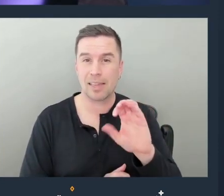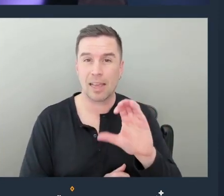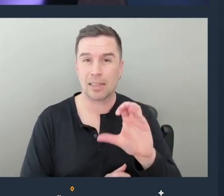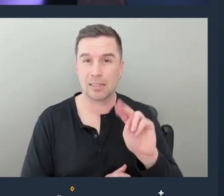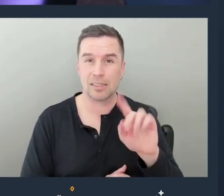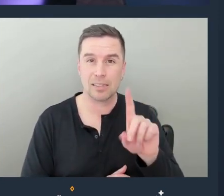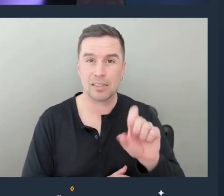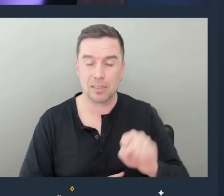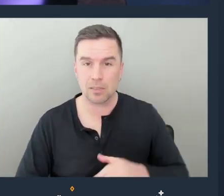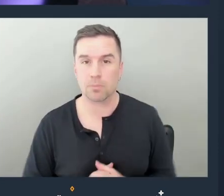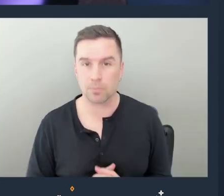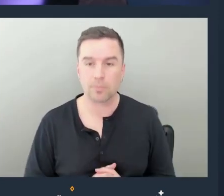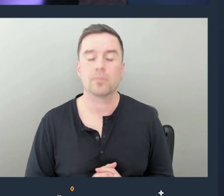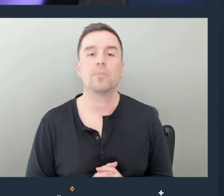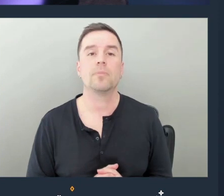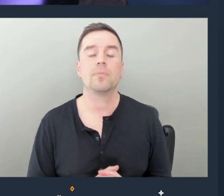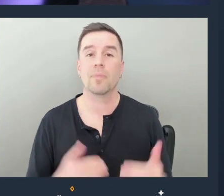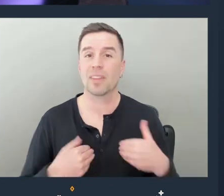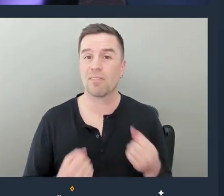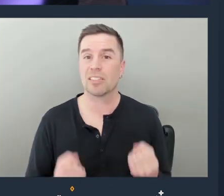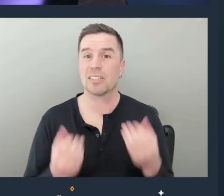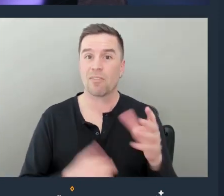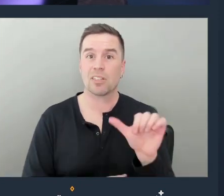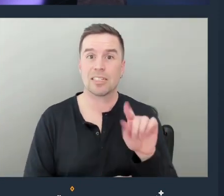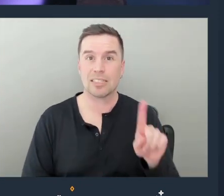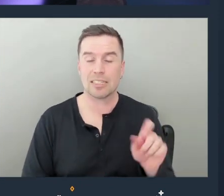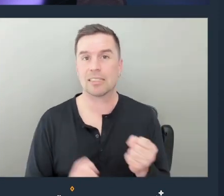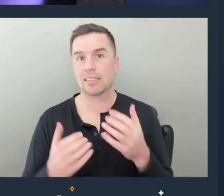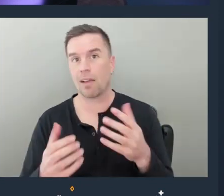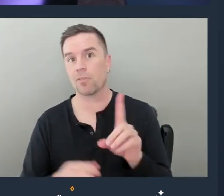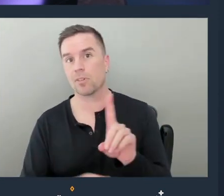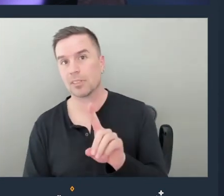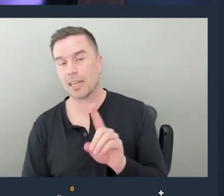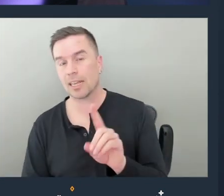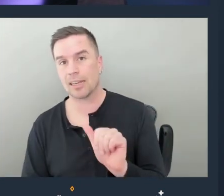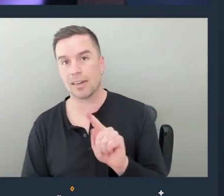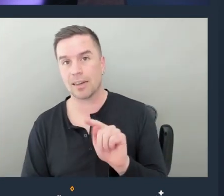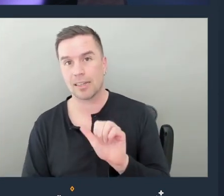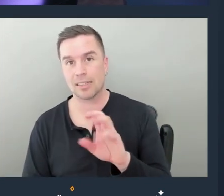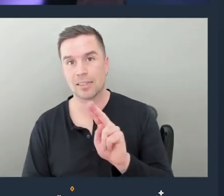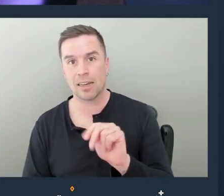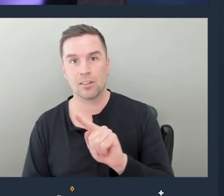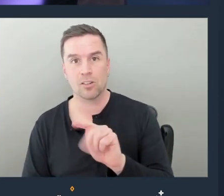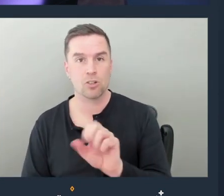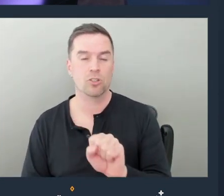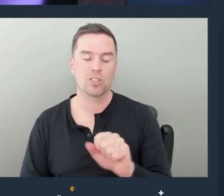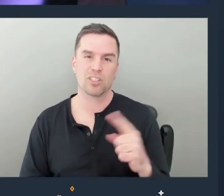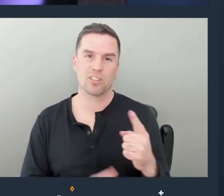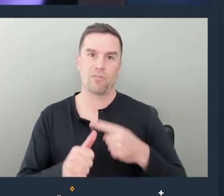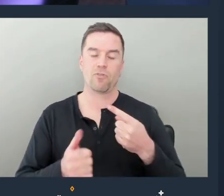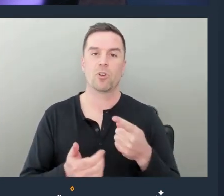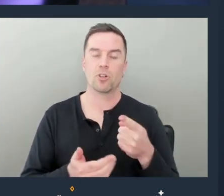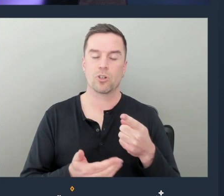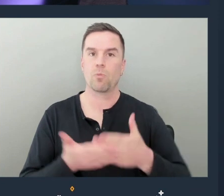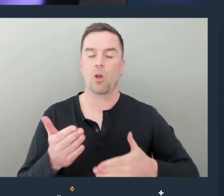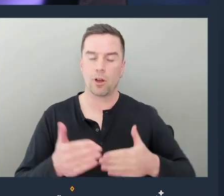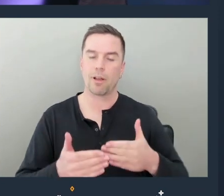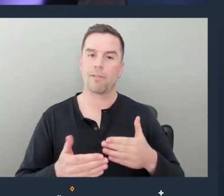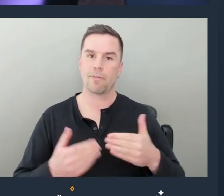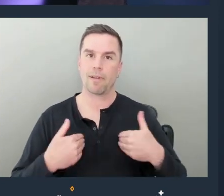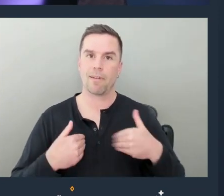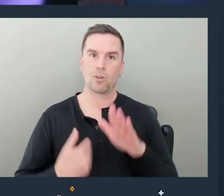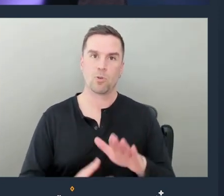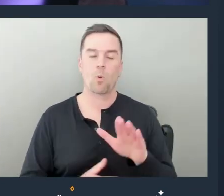devices within those data centers is the first step in making your data highly durable. But to get to the 11 nines of durability, we incorporate